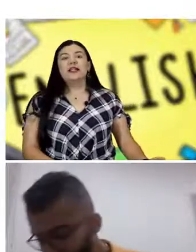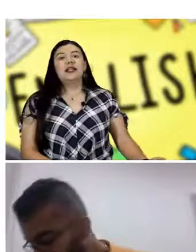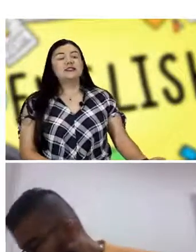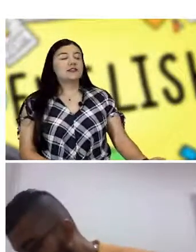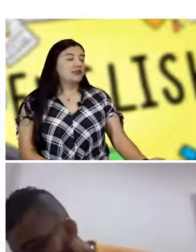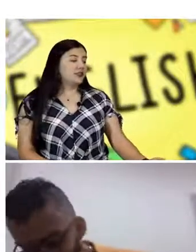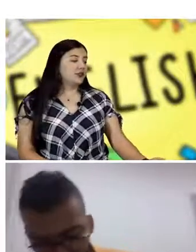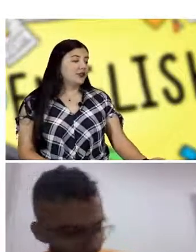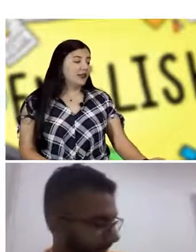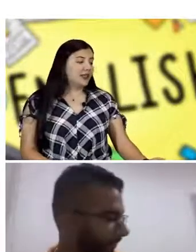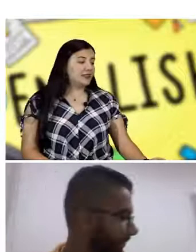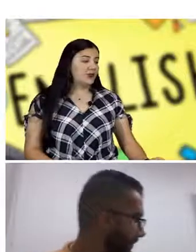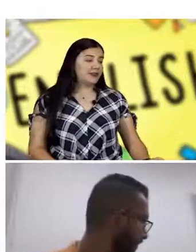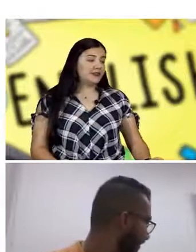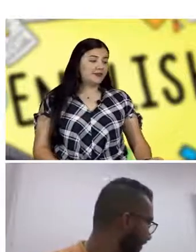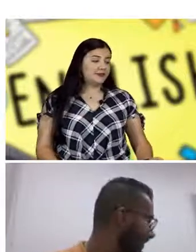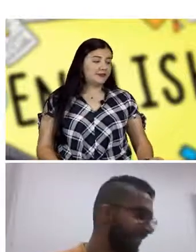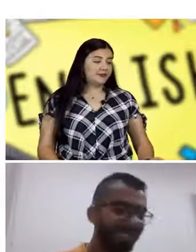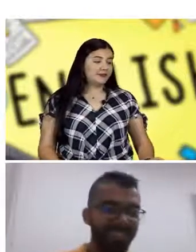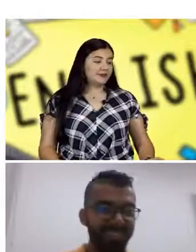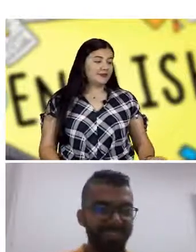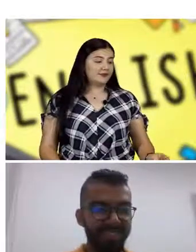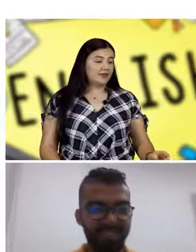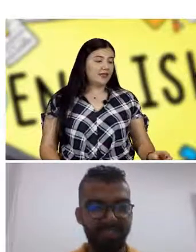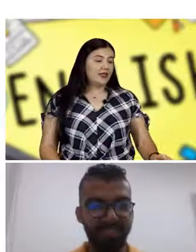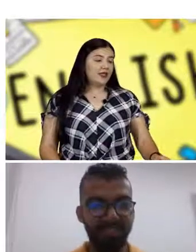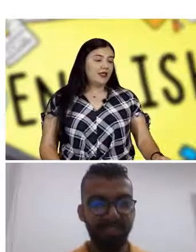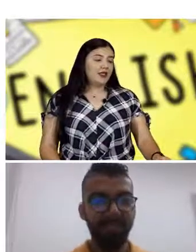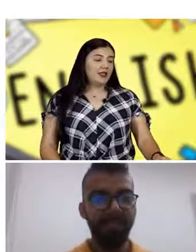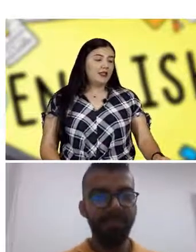Now, let's continue with the next one.